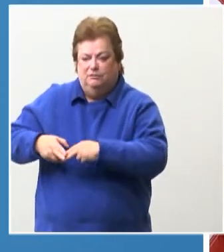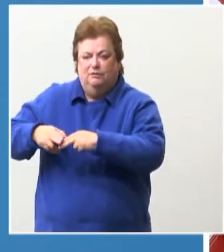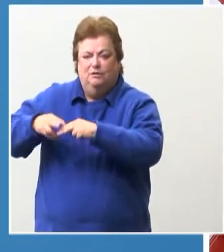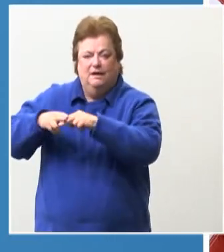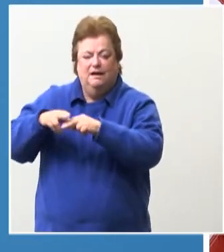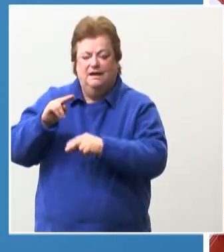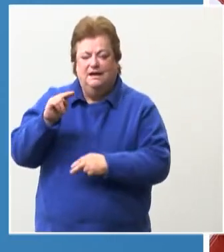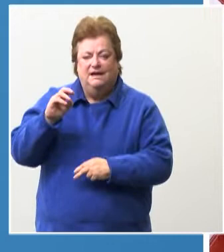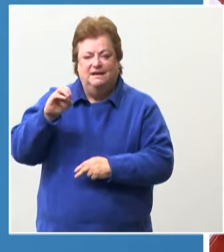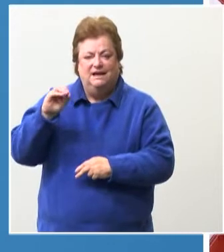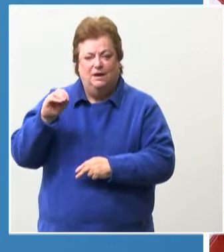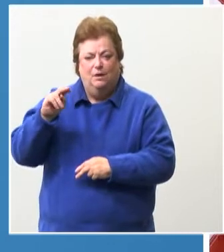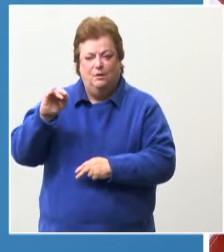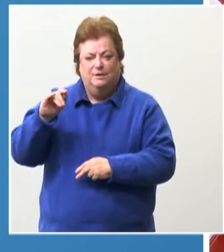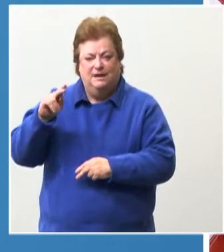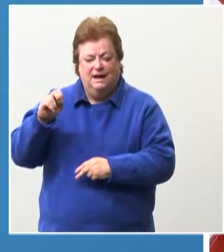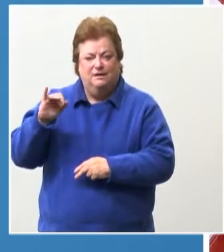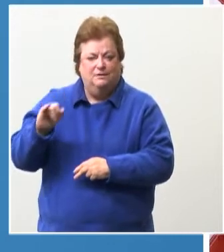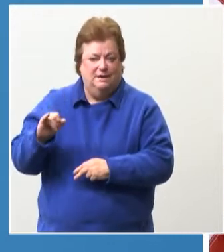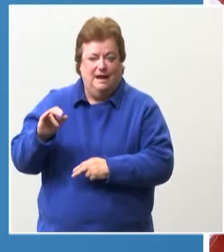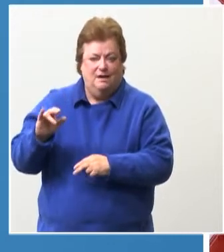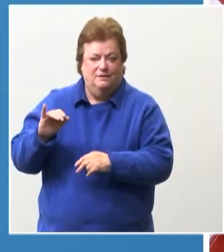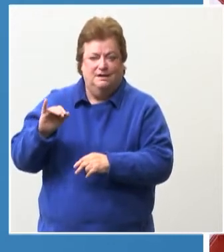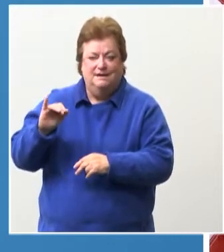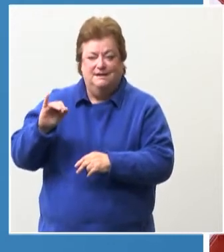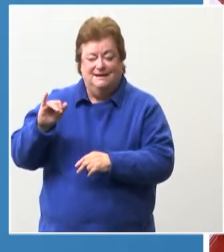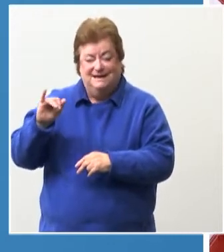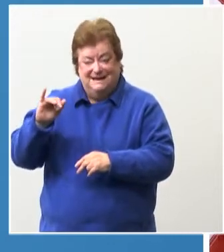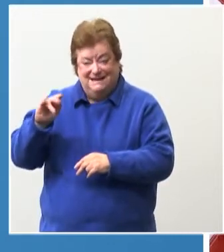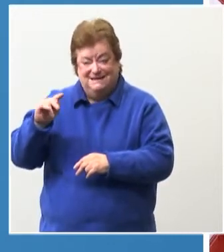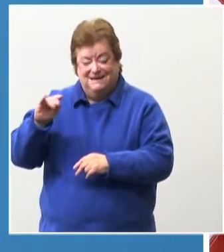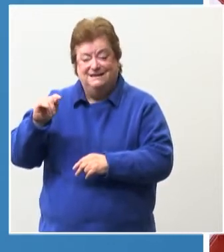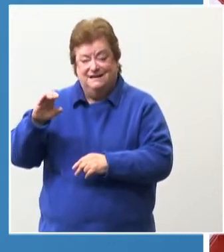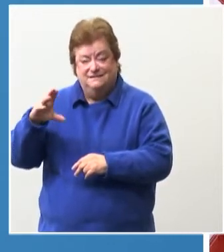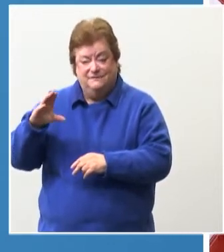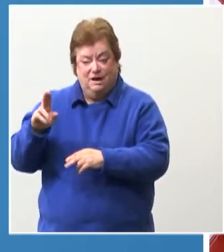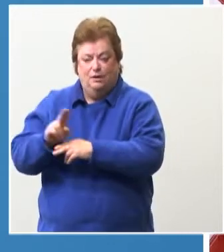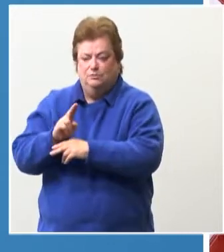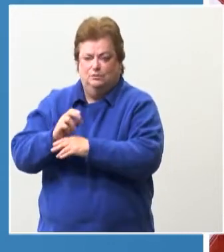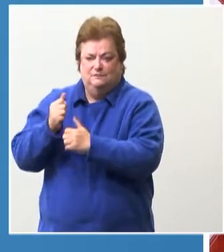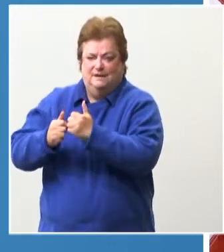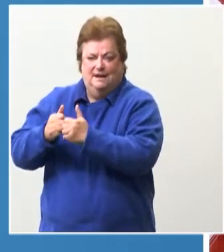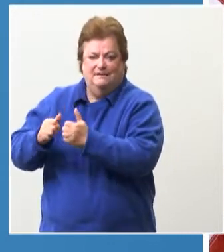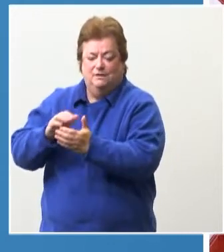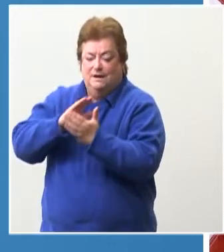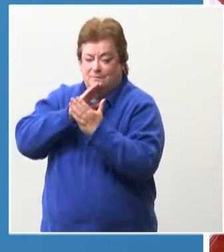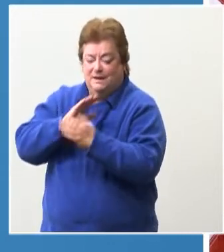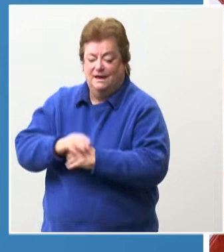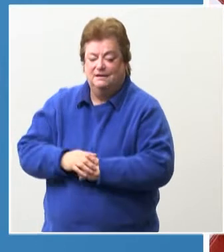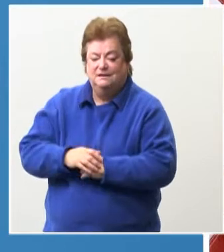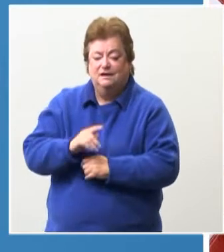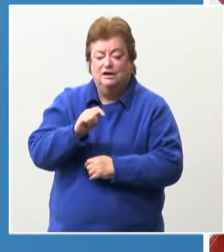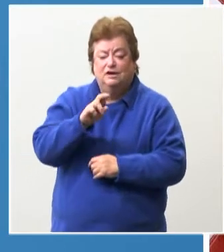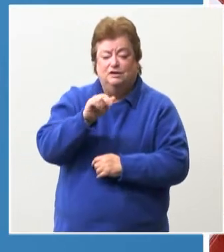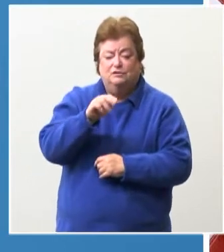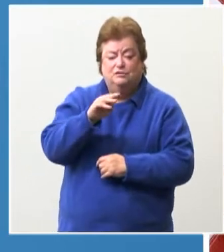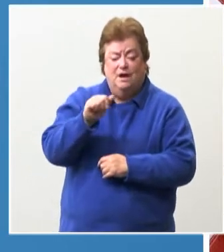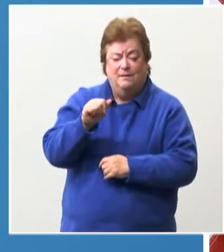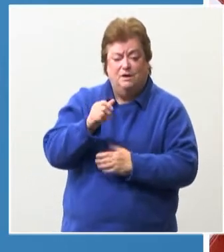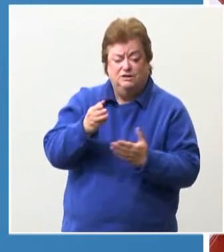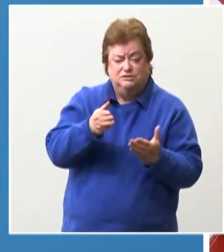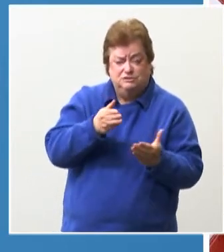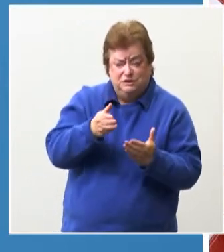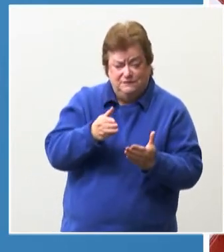neonatal intensive care unit using almost every available bed. The number of trauma service patients coming to St.